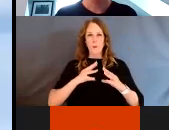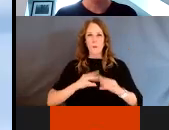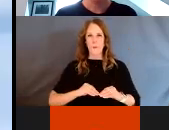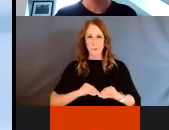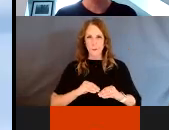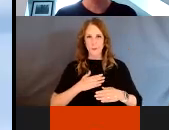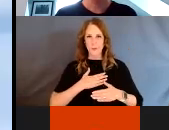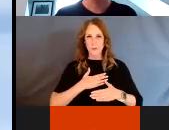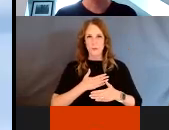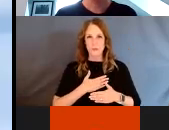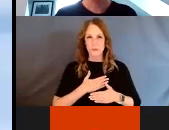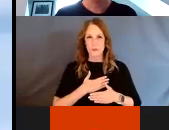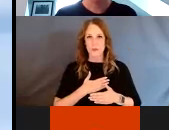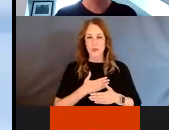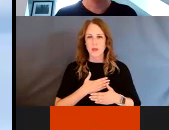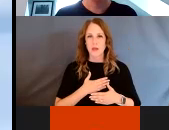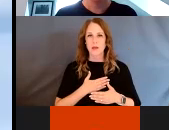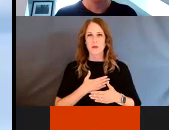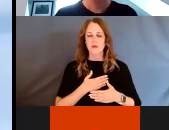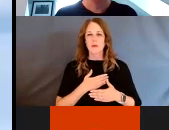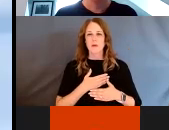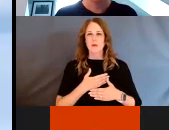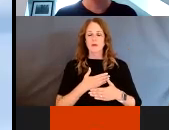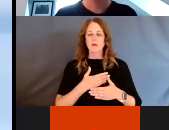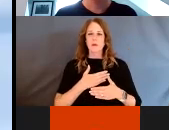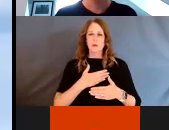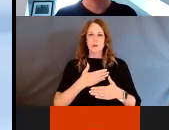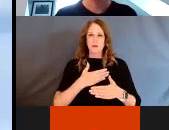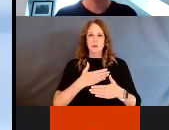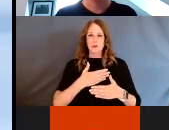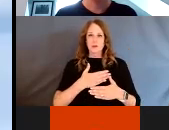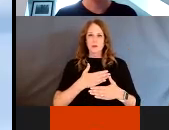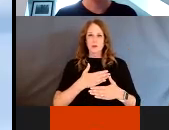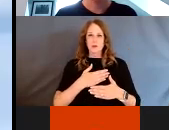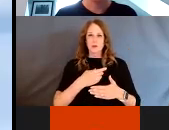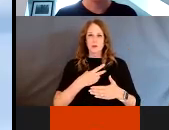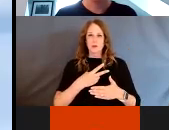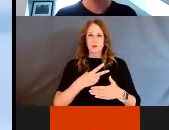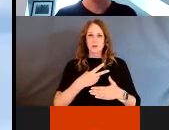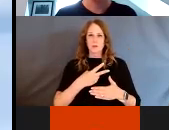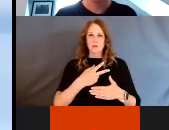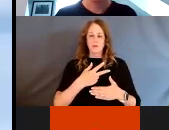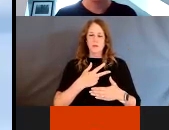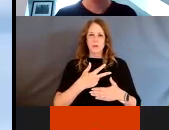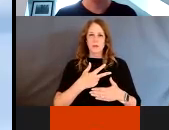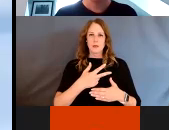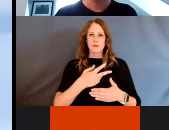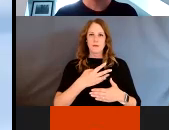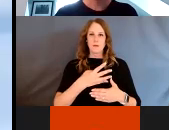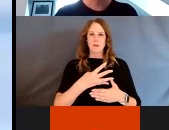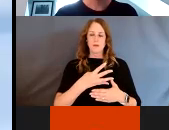then inhale, filling your lungs to the count of 2, 3,